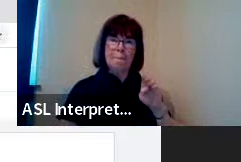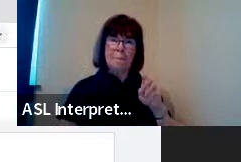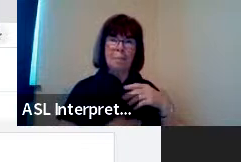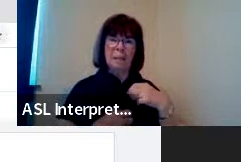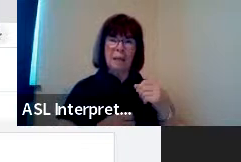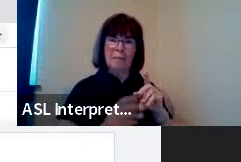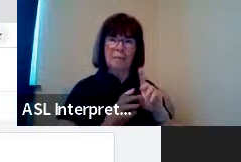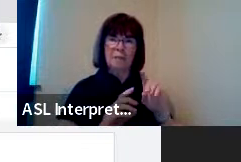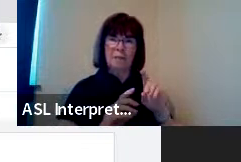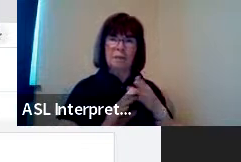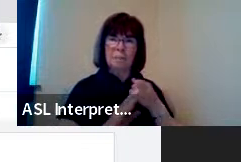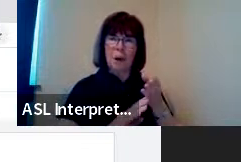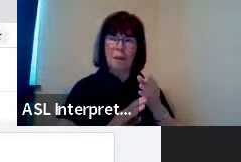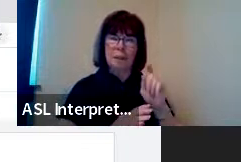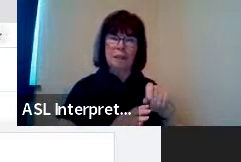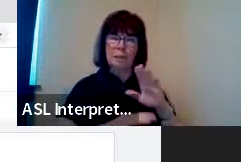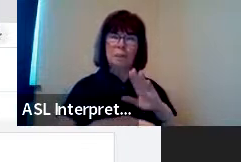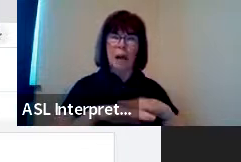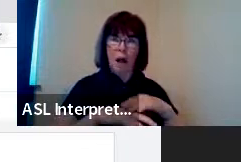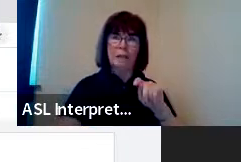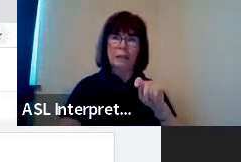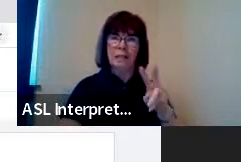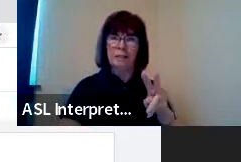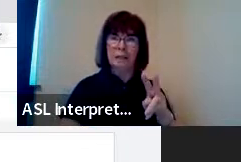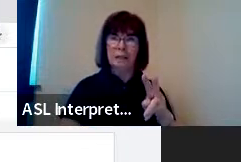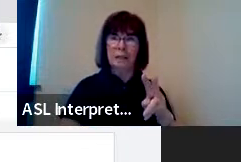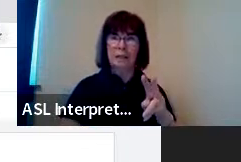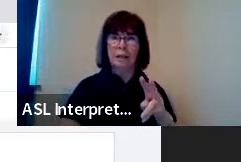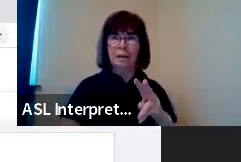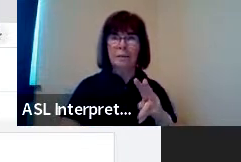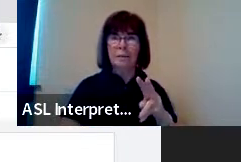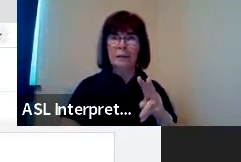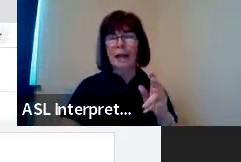where people are, not just like, Twitter is probably not